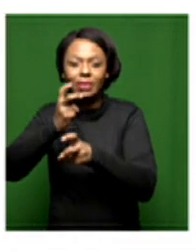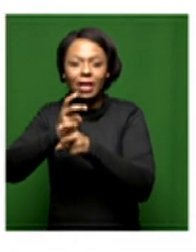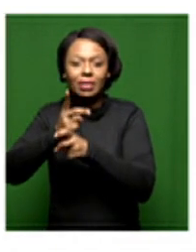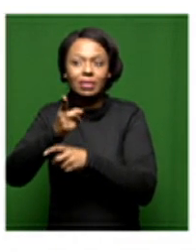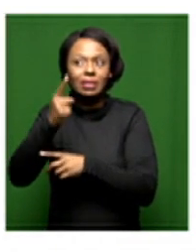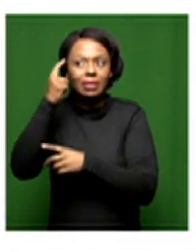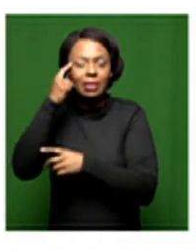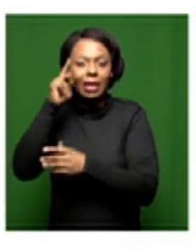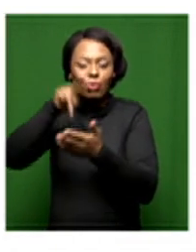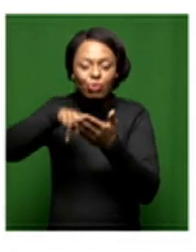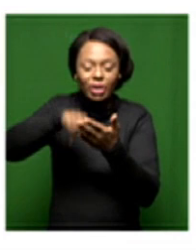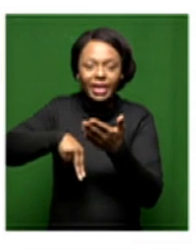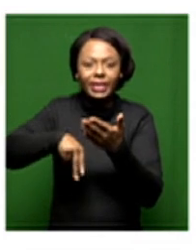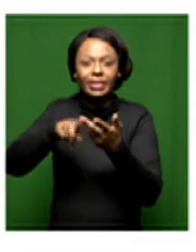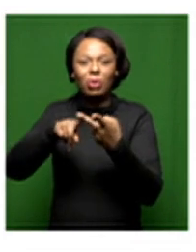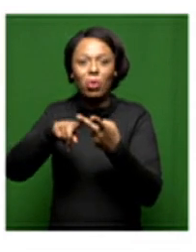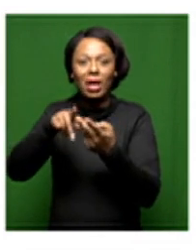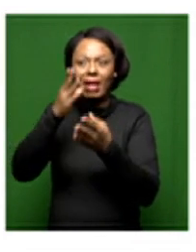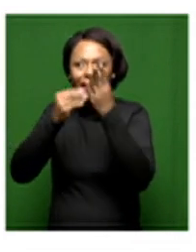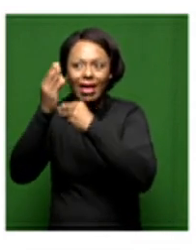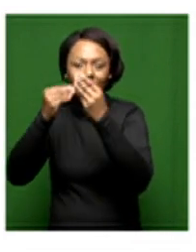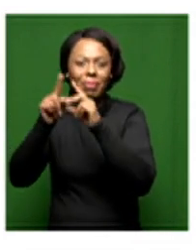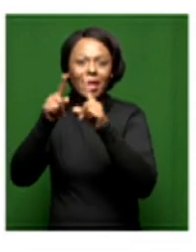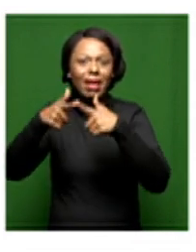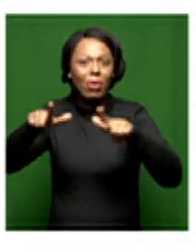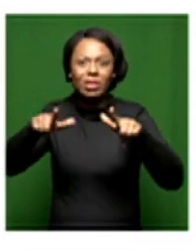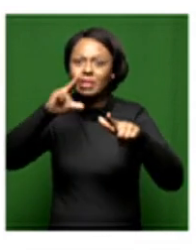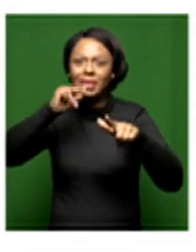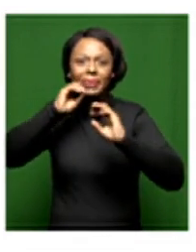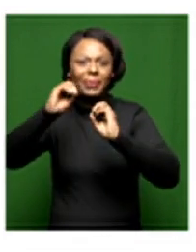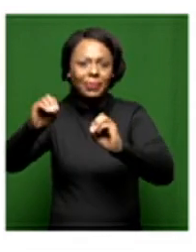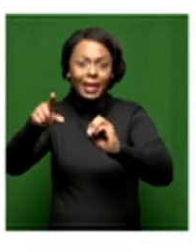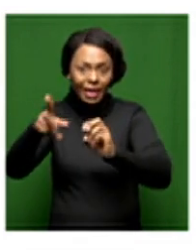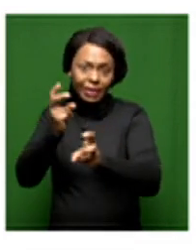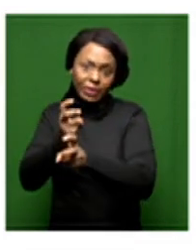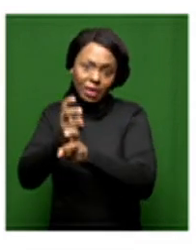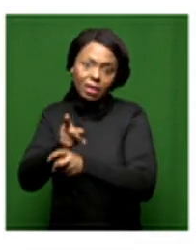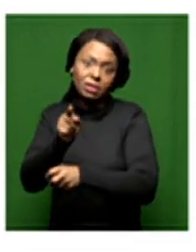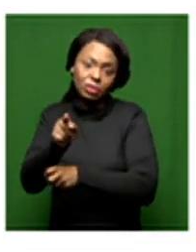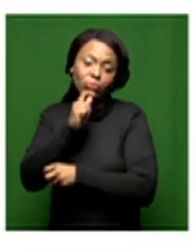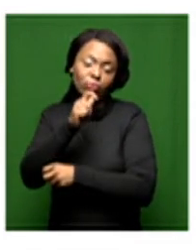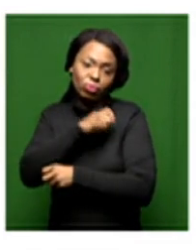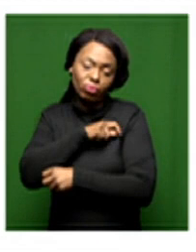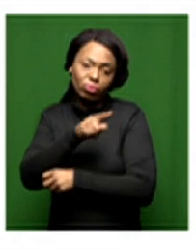for the first time in a language you don't even speak. The Cadbury Dairy Milk,